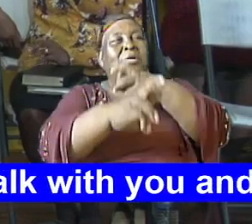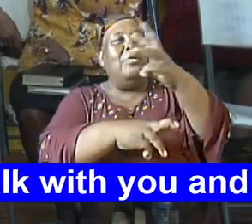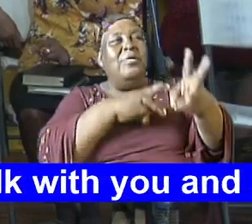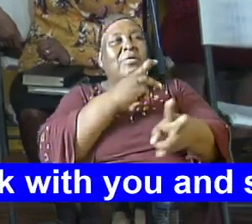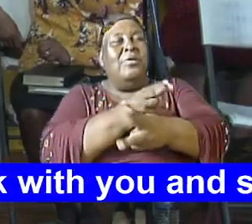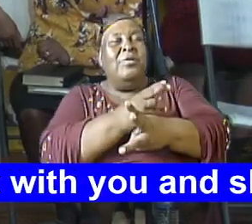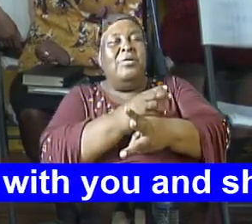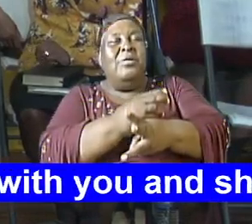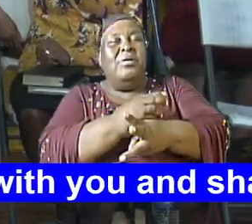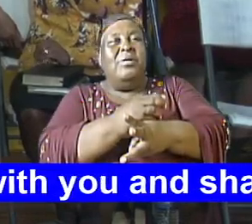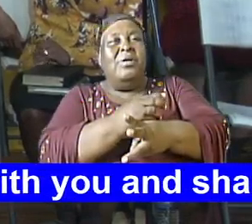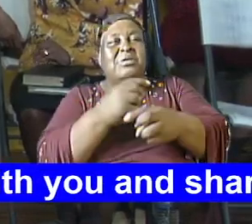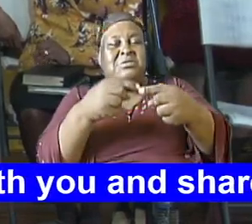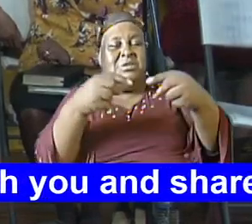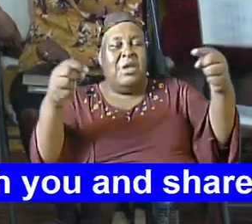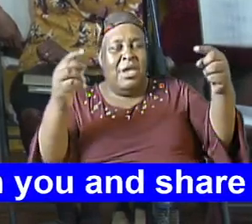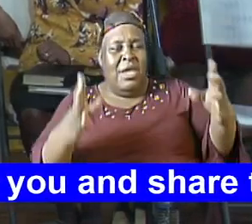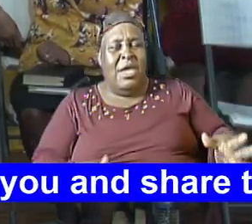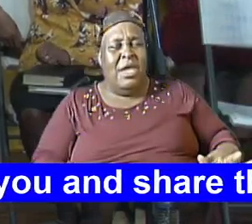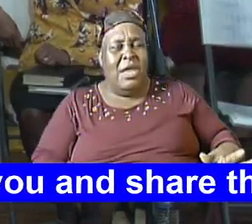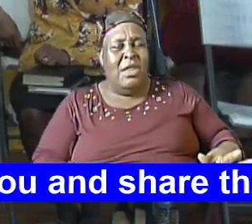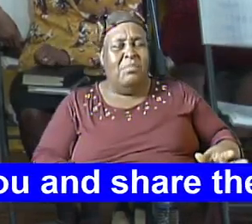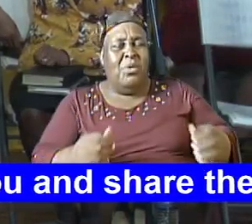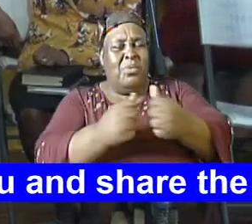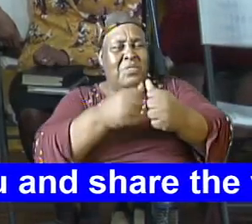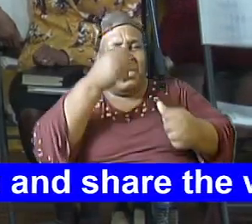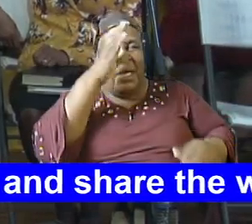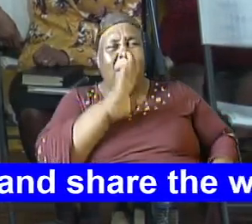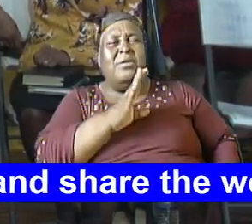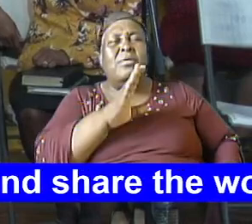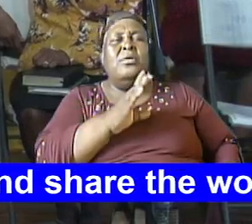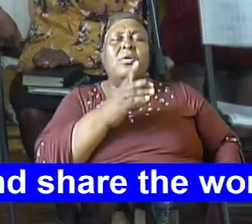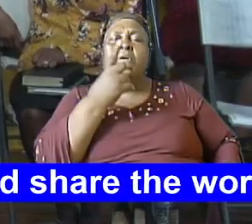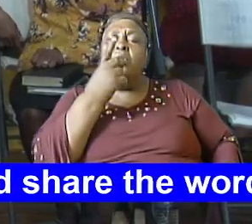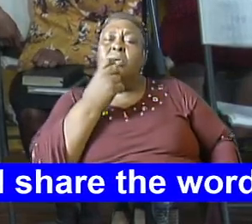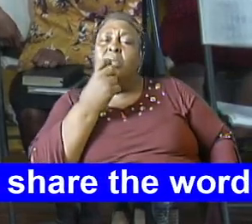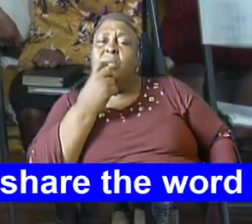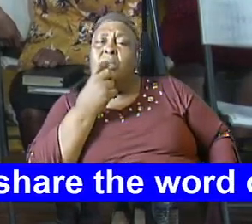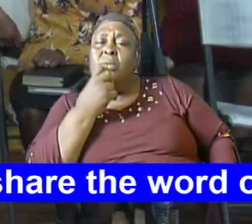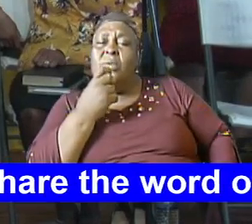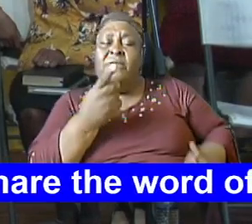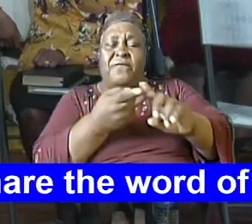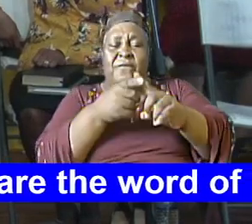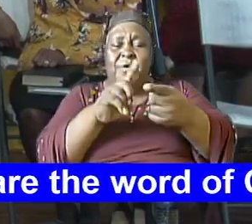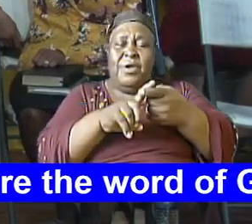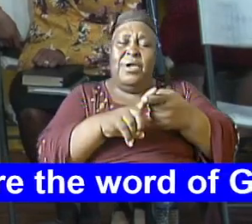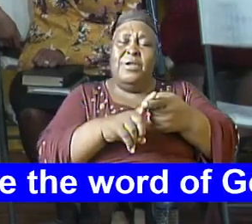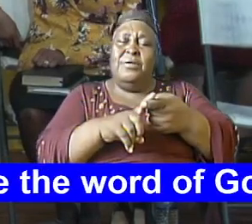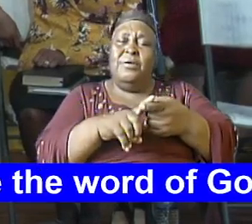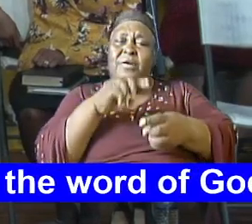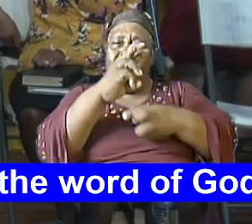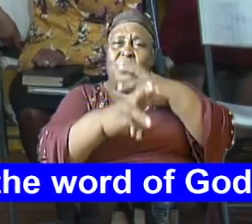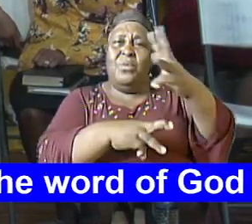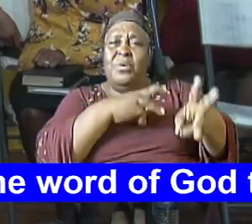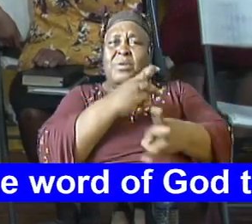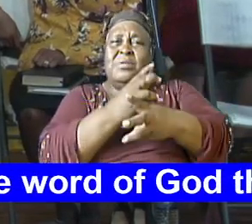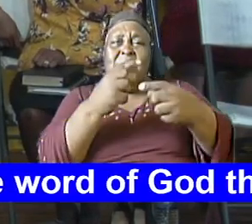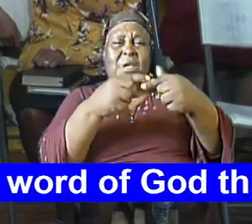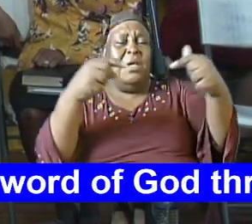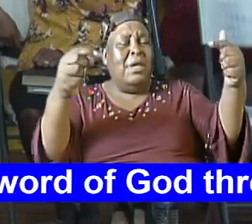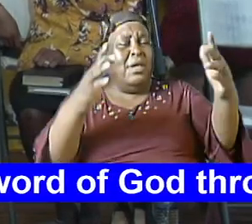Friendship with the world is enmity with God. Whosoever therefore will be a friend of the world is the enemy of